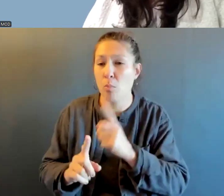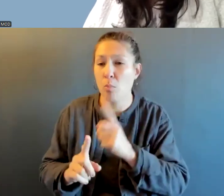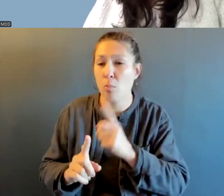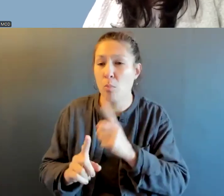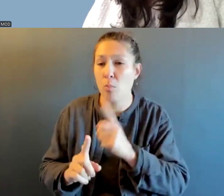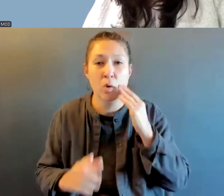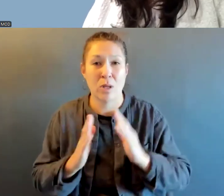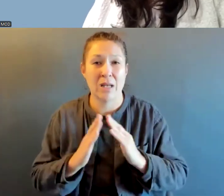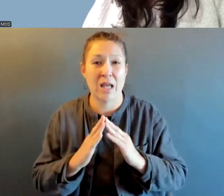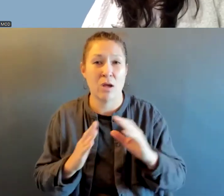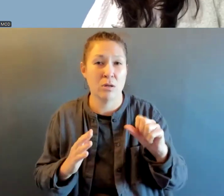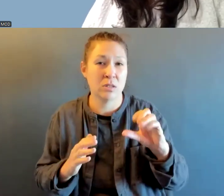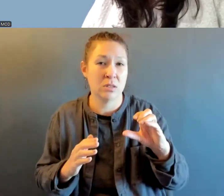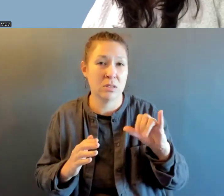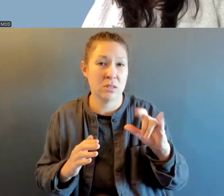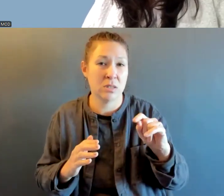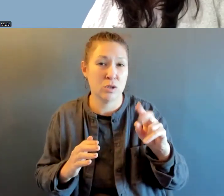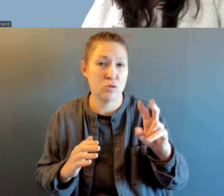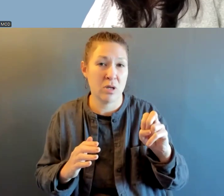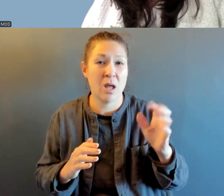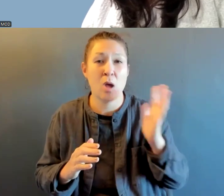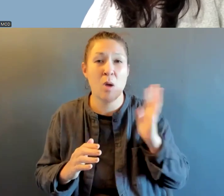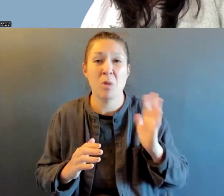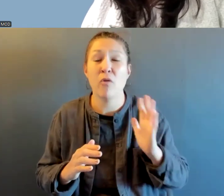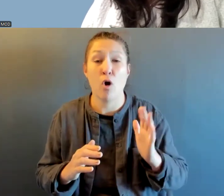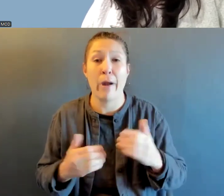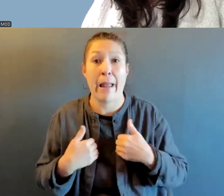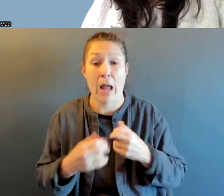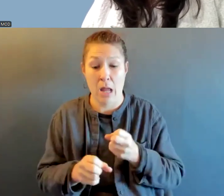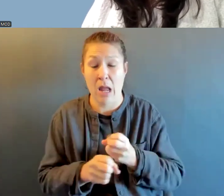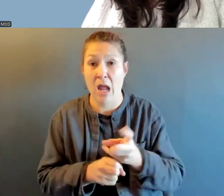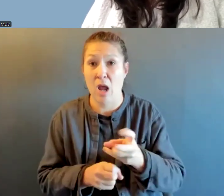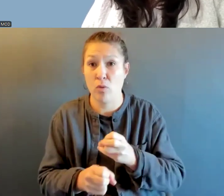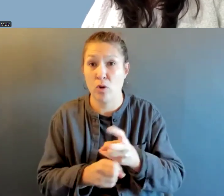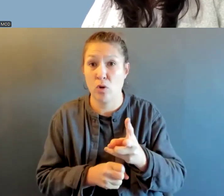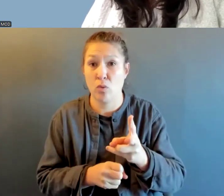we used to do it every 2 years, elections of officers, but now the community